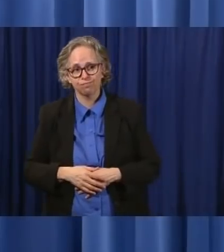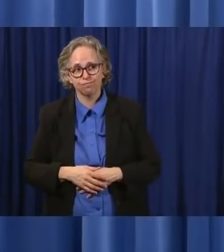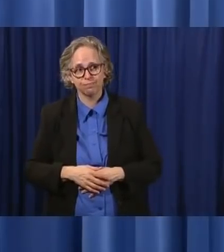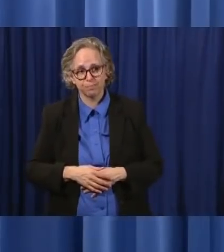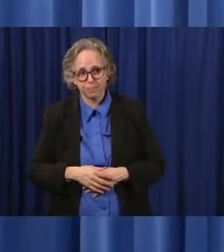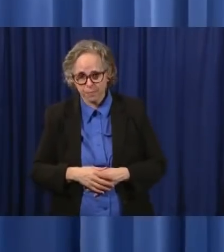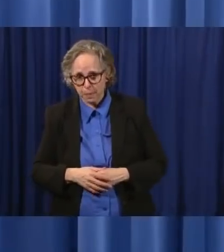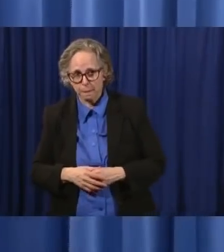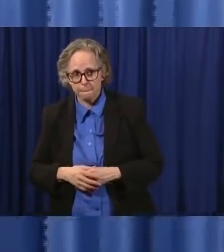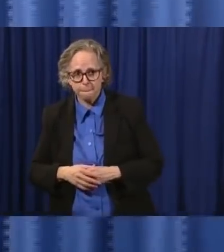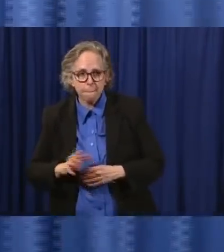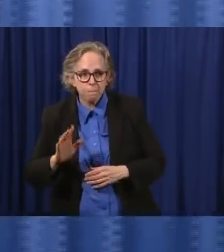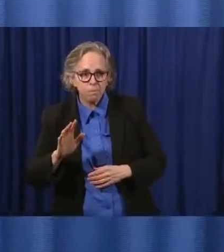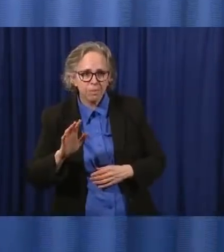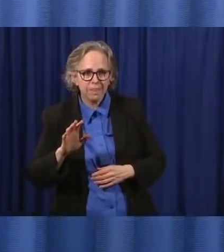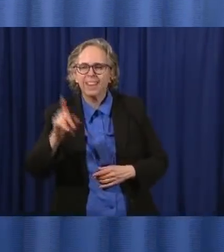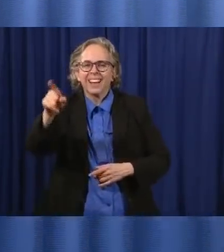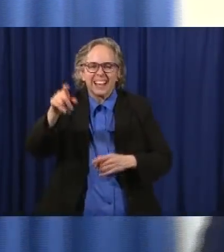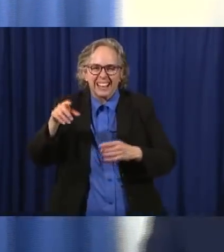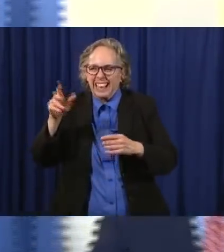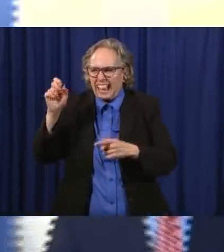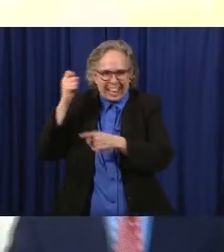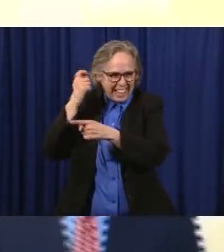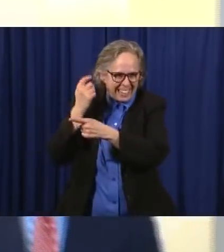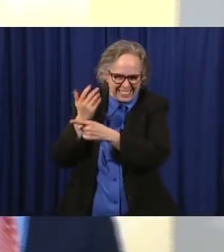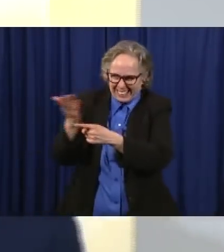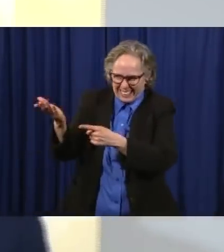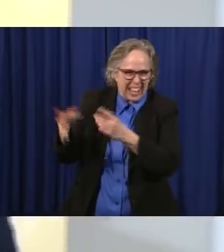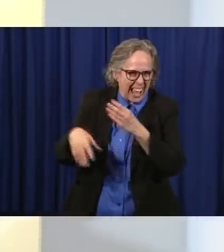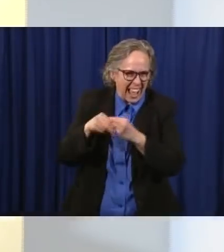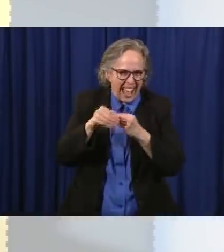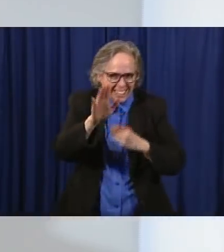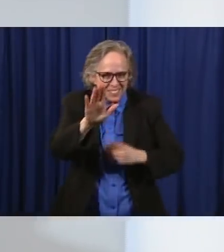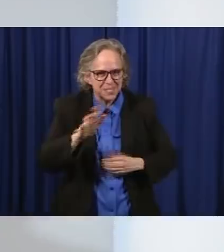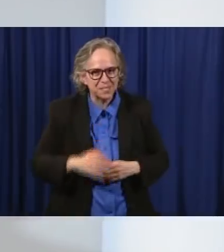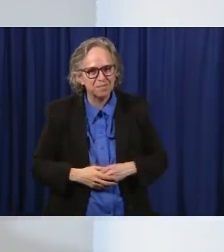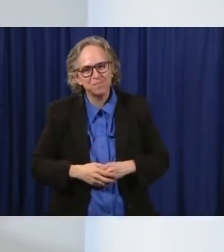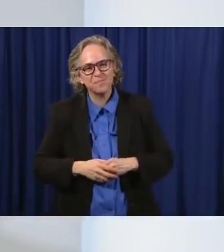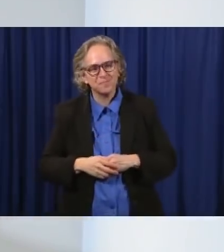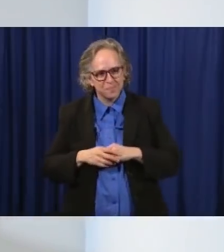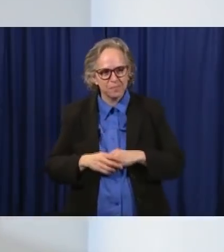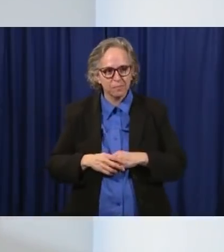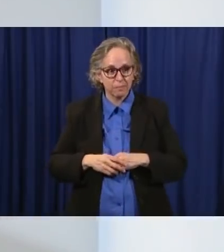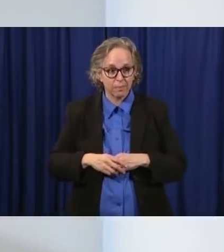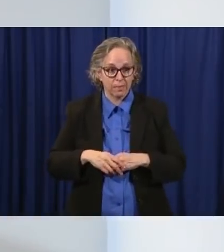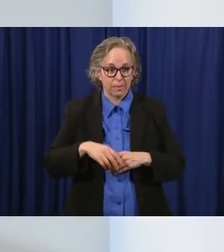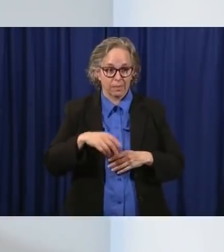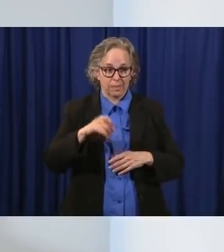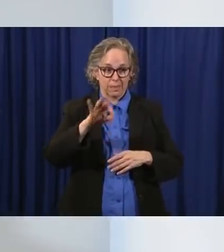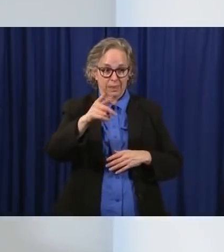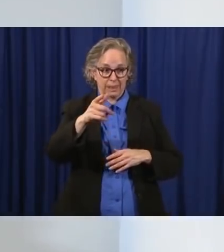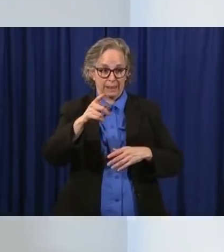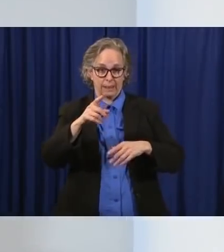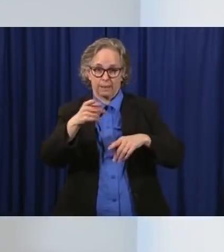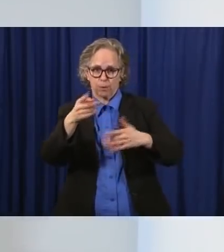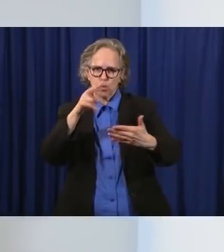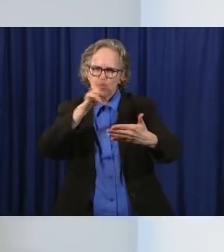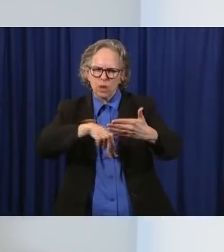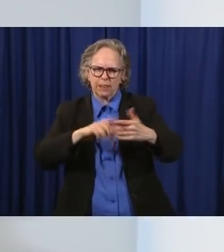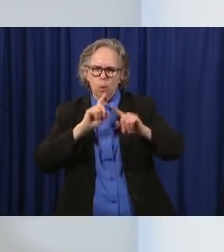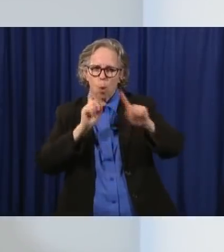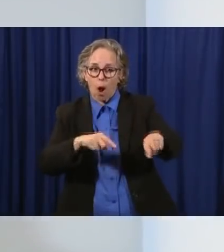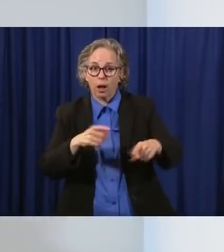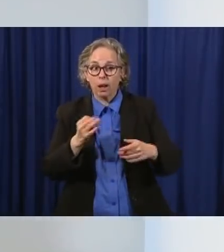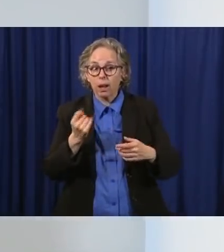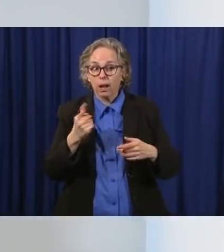Governor, you want me to add a little point to that? If you look at the order, they closed buildings. The grounds were